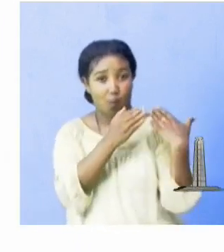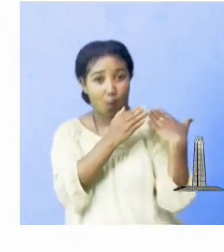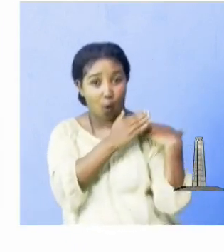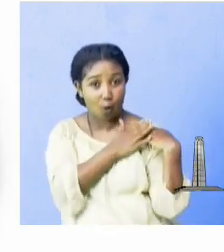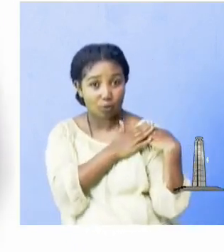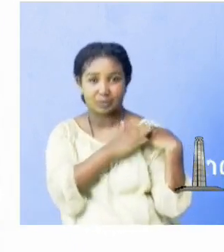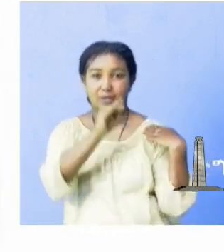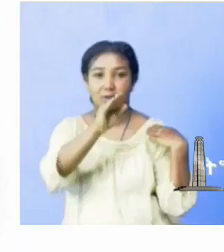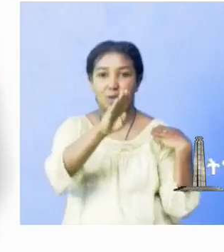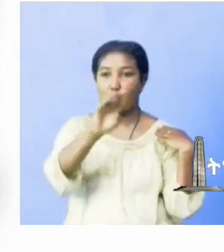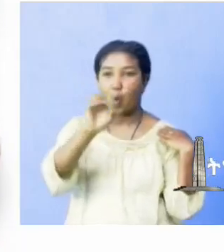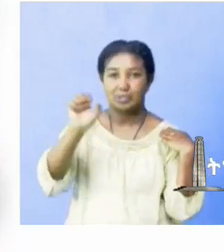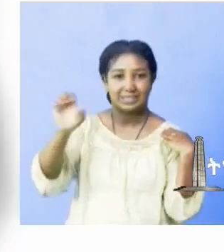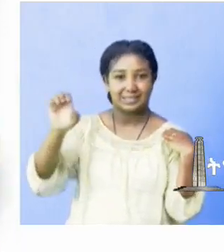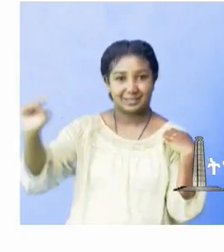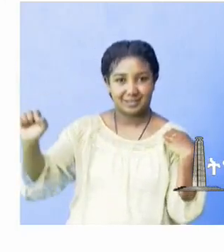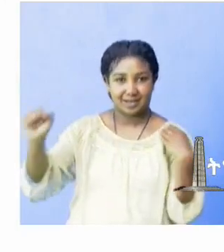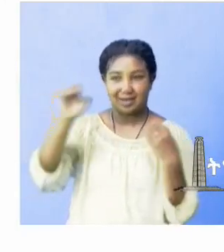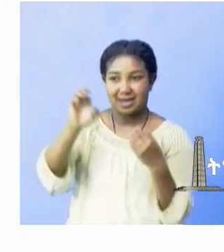bosses.